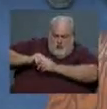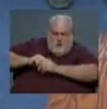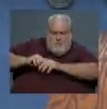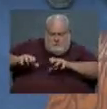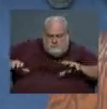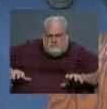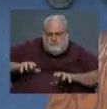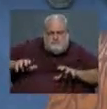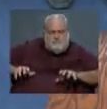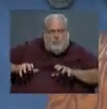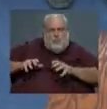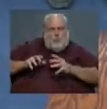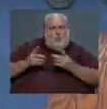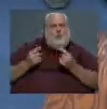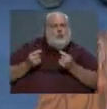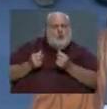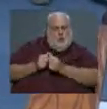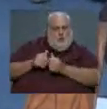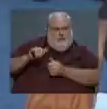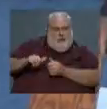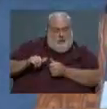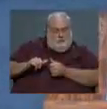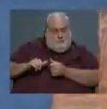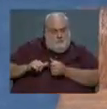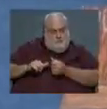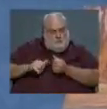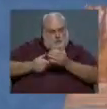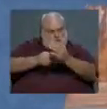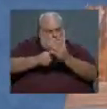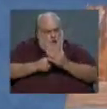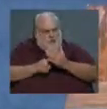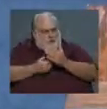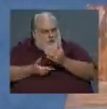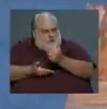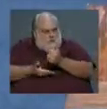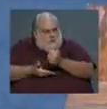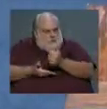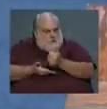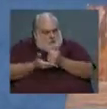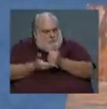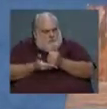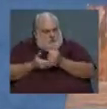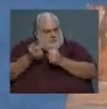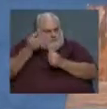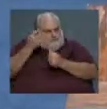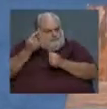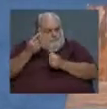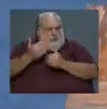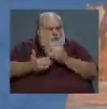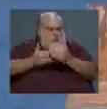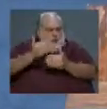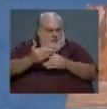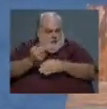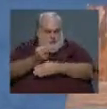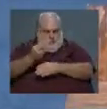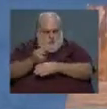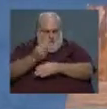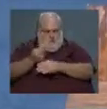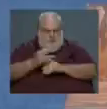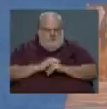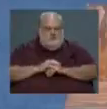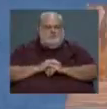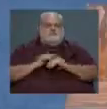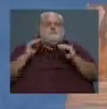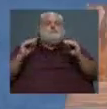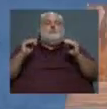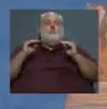major, it was to inform program design and implementation. So that was another major way that we changed things. It was